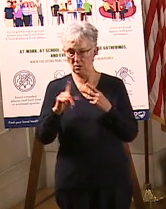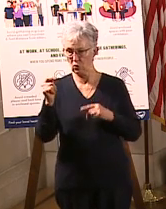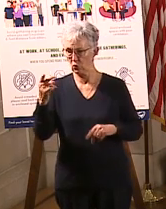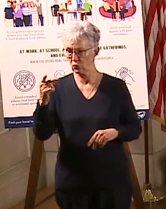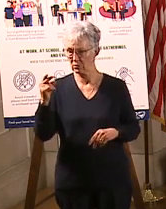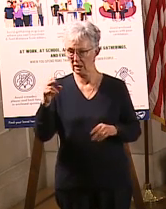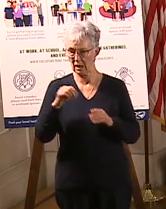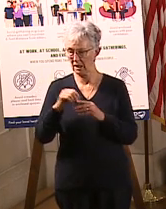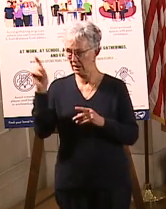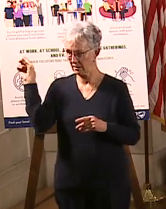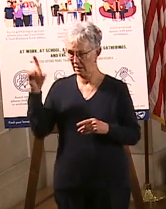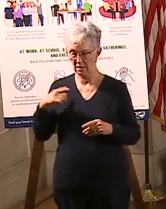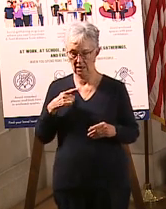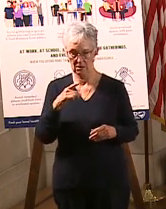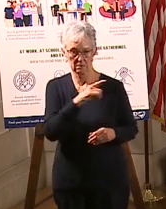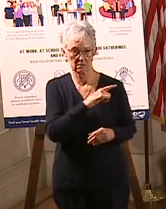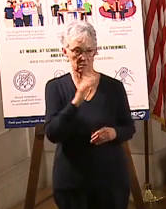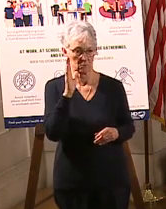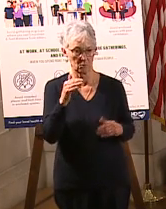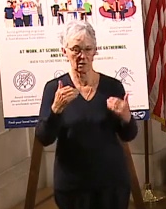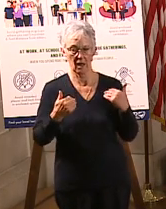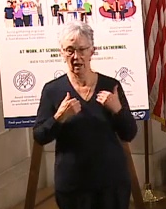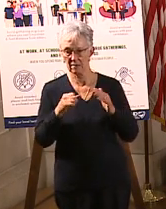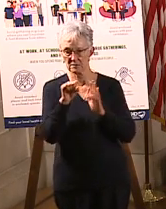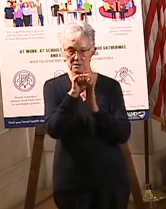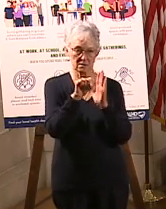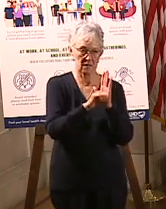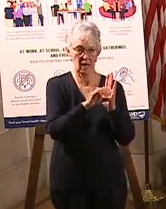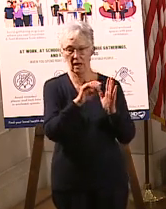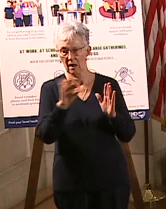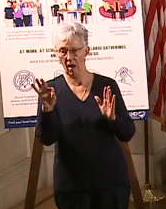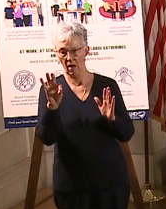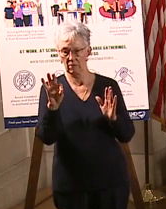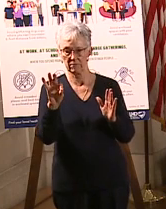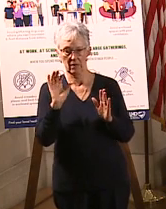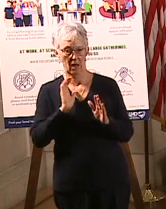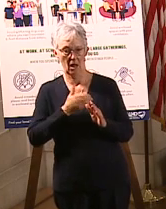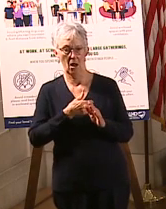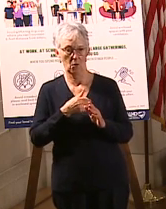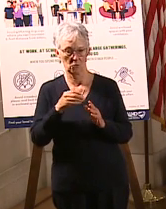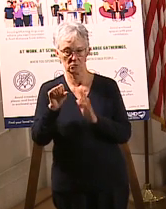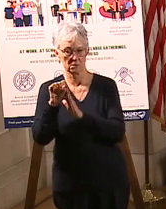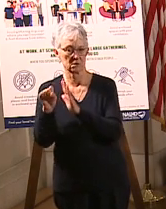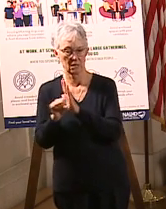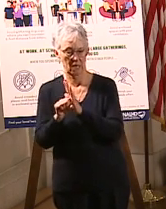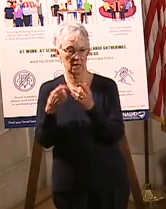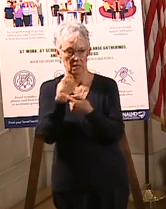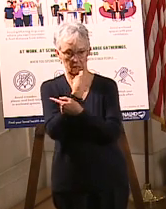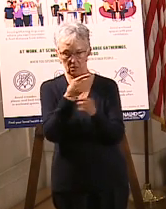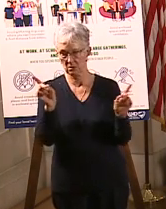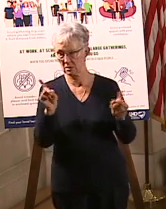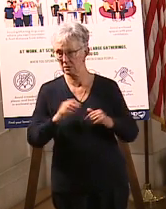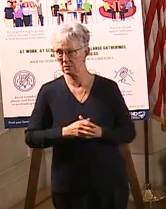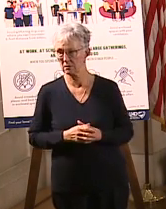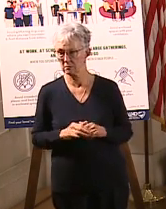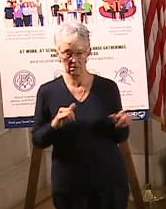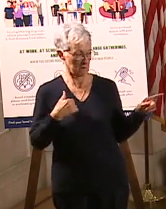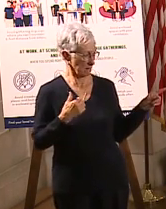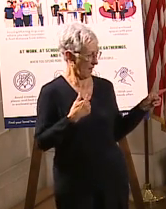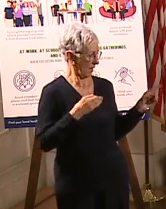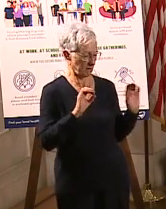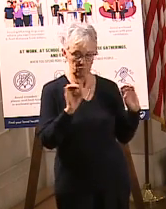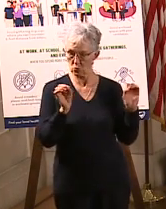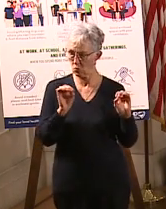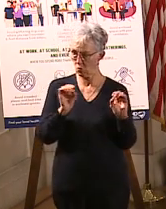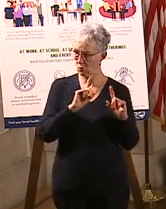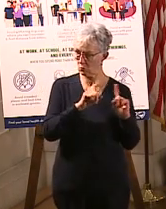Legislative Chamber will be the State of the State address. So the schedule is going to be a little bit different for this week. And Taylor, I don't have any written questions up here, but